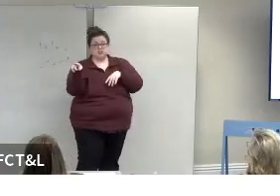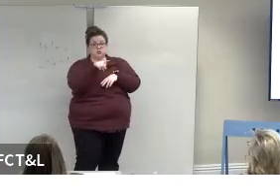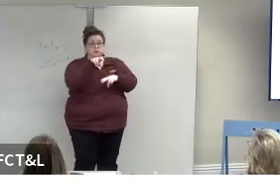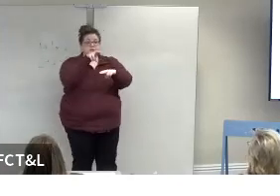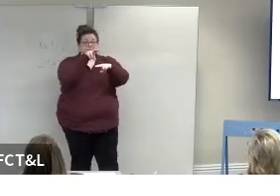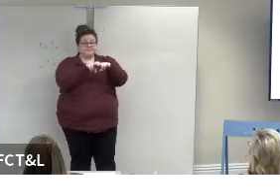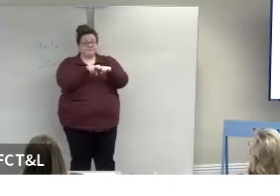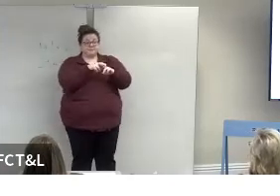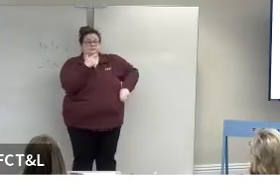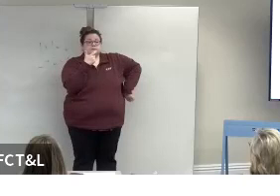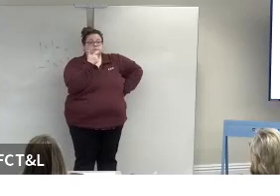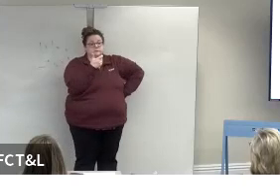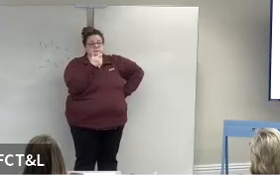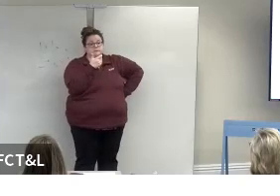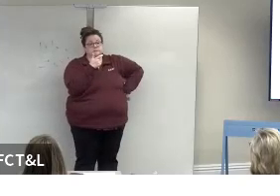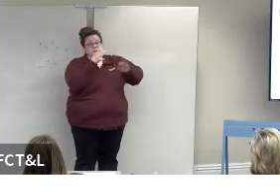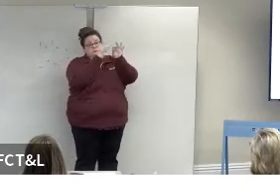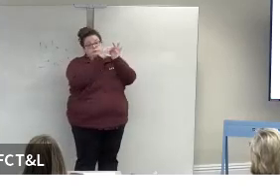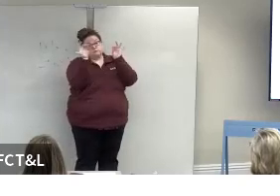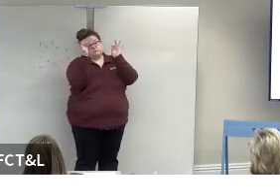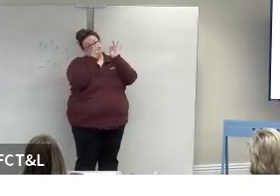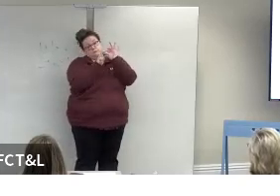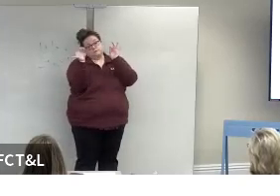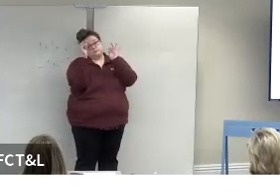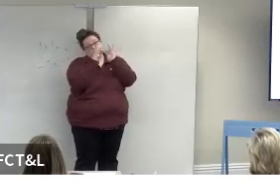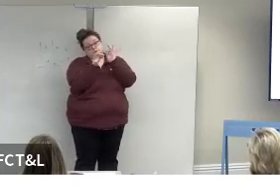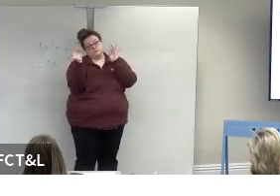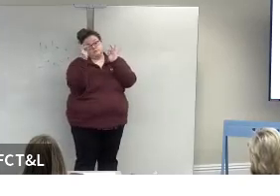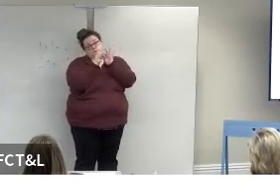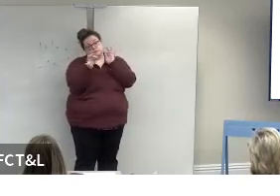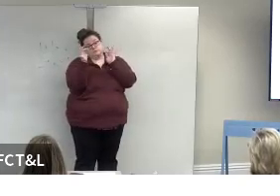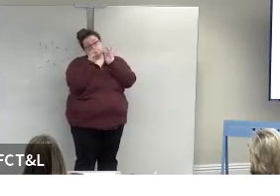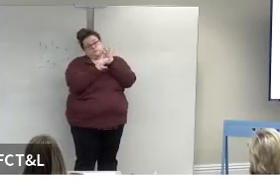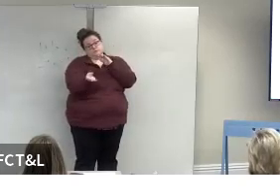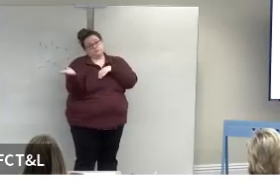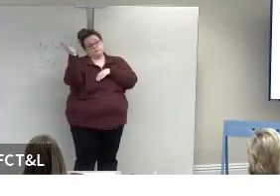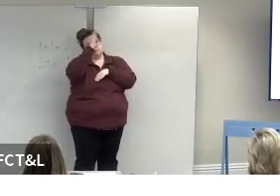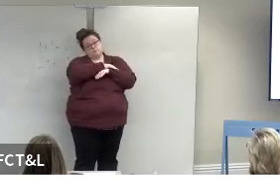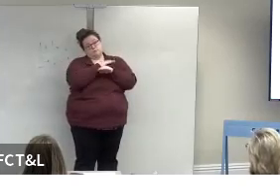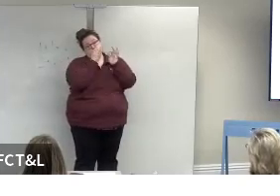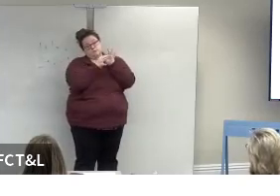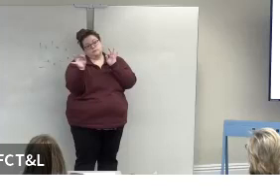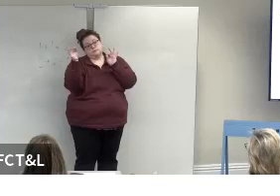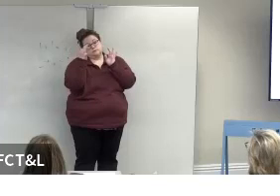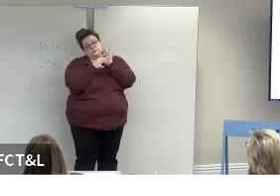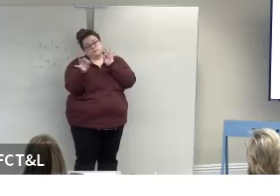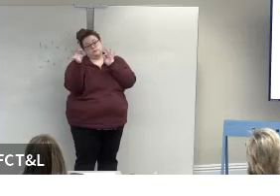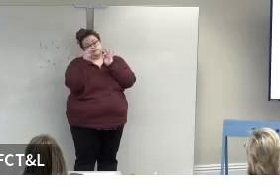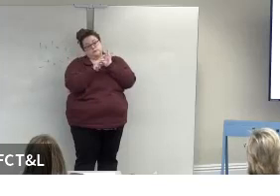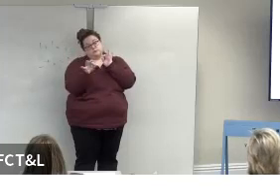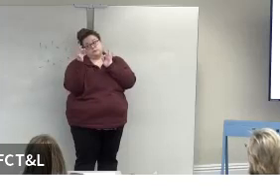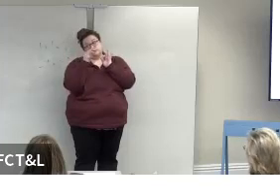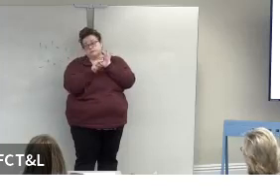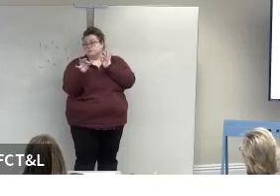Okay. So you can imagine sitting there in a classroom and watching captioning. You're watching this movie or this video, and you're watching